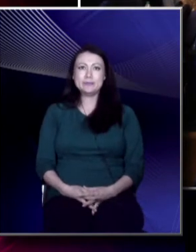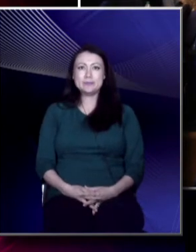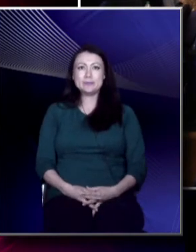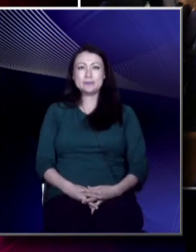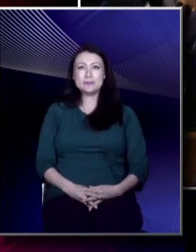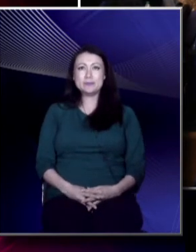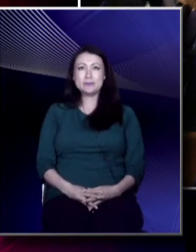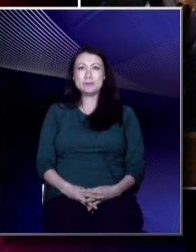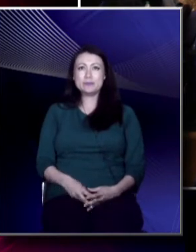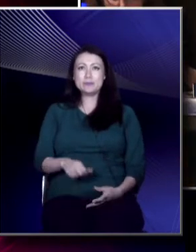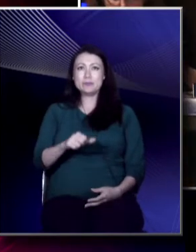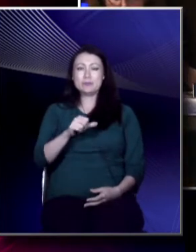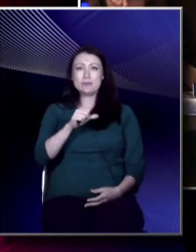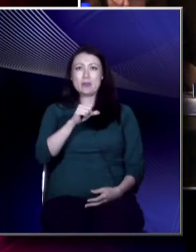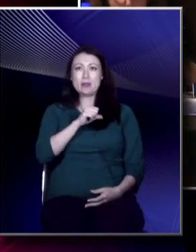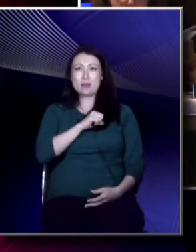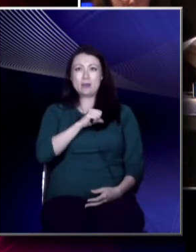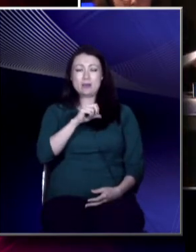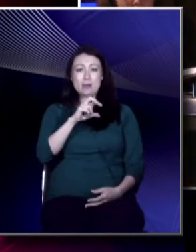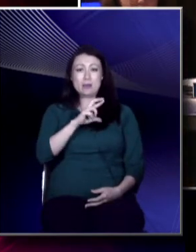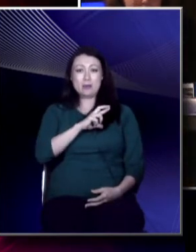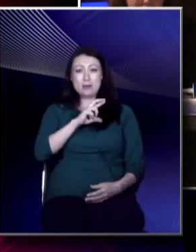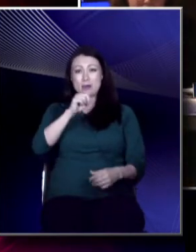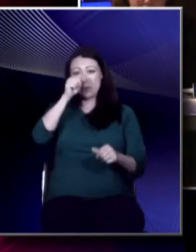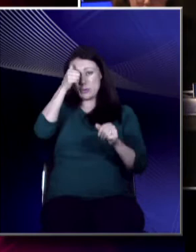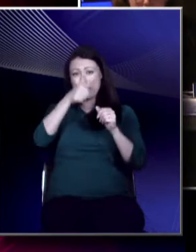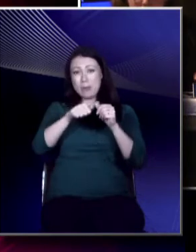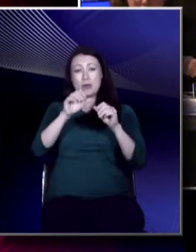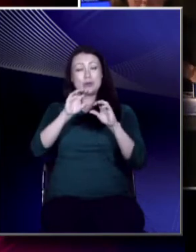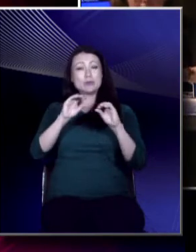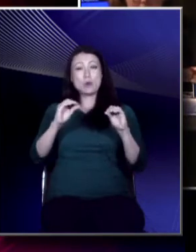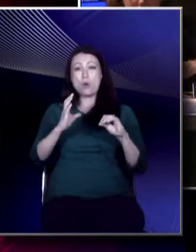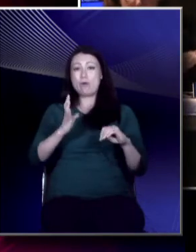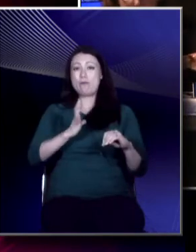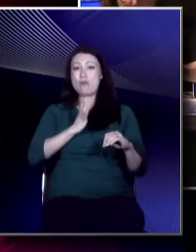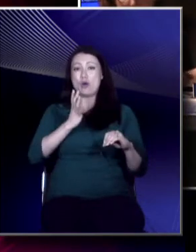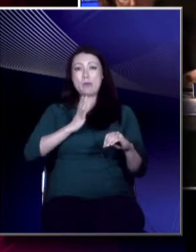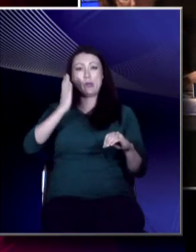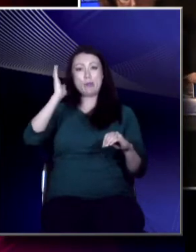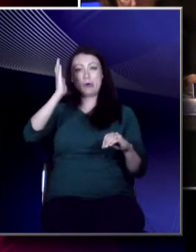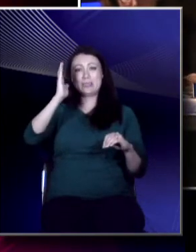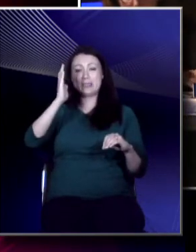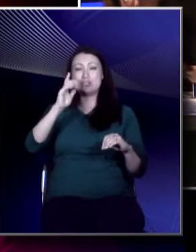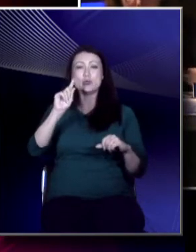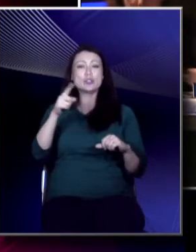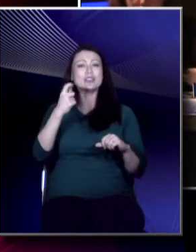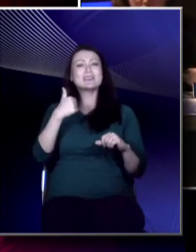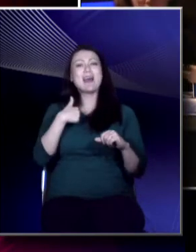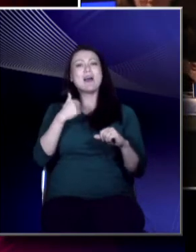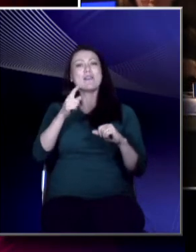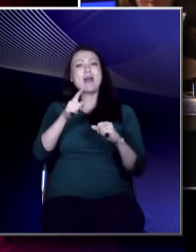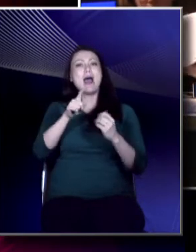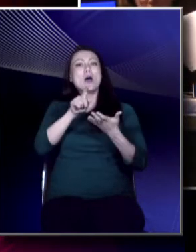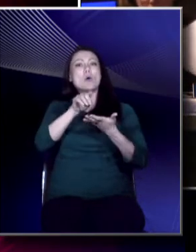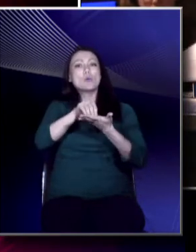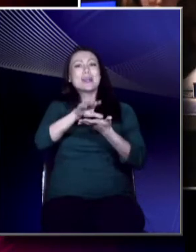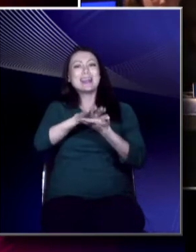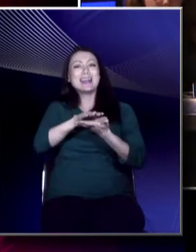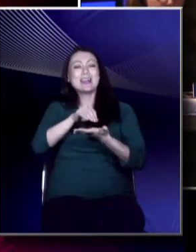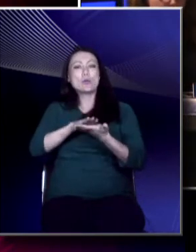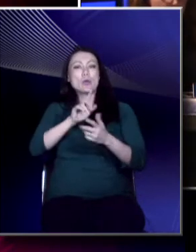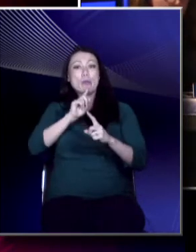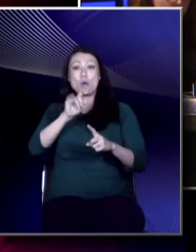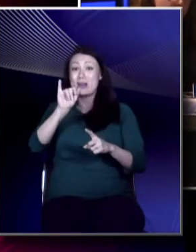Remember, there's no formal presentation. You just have the written report. If you have